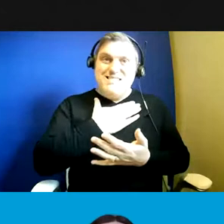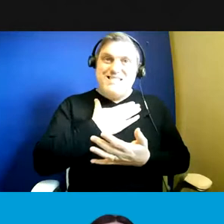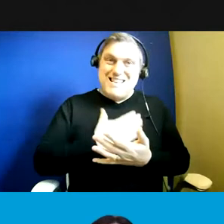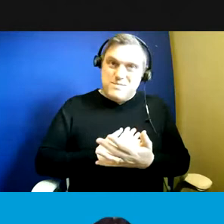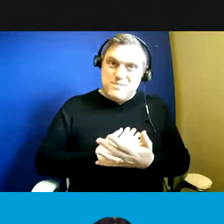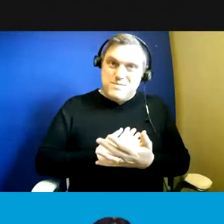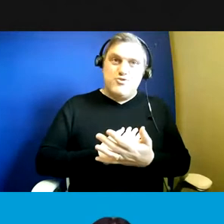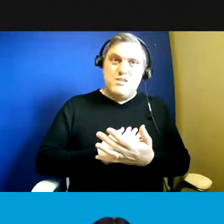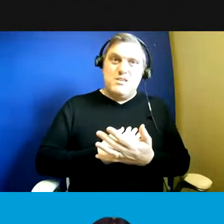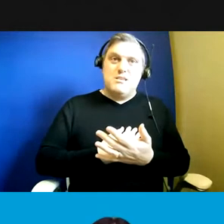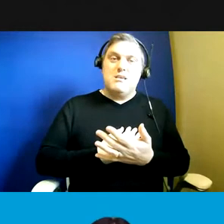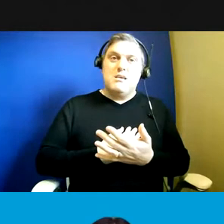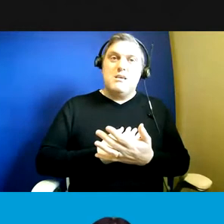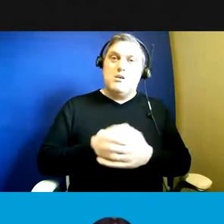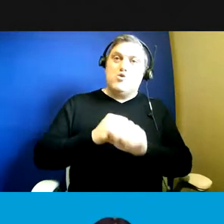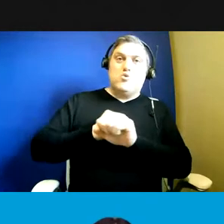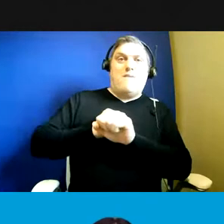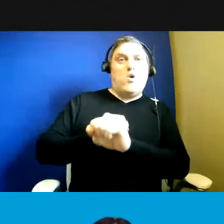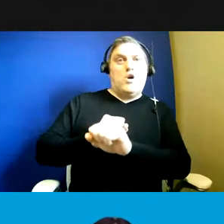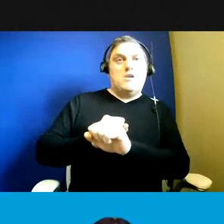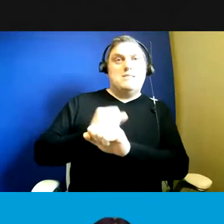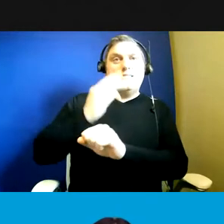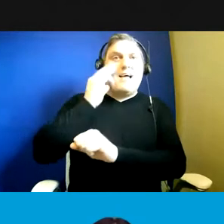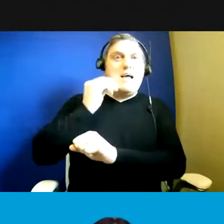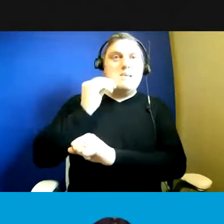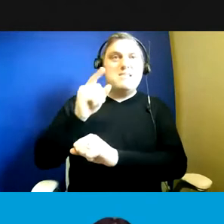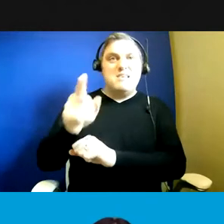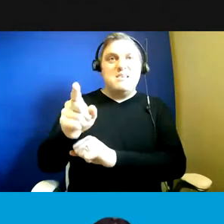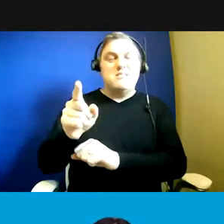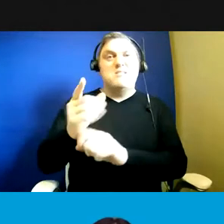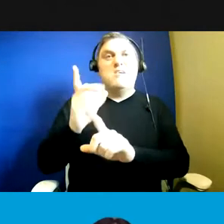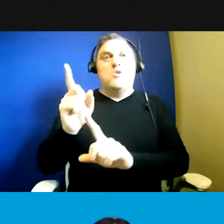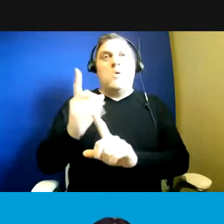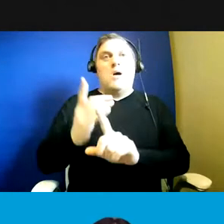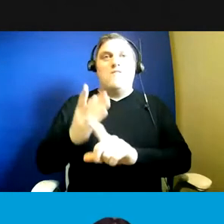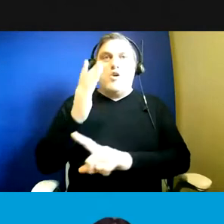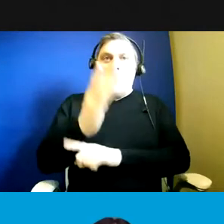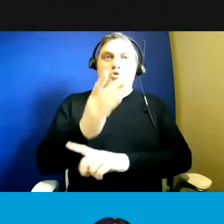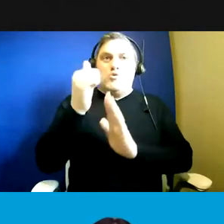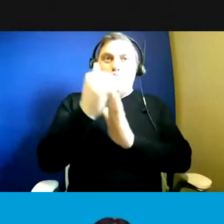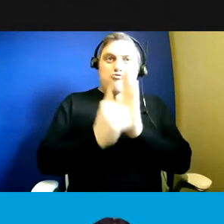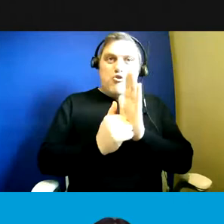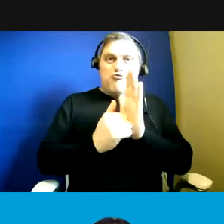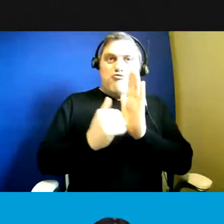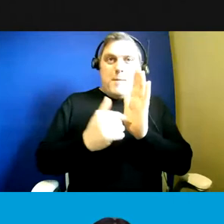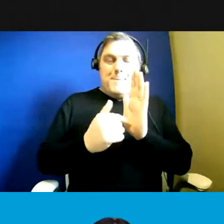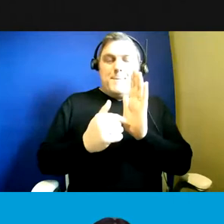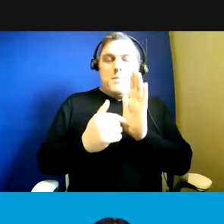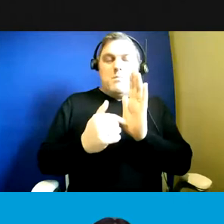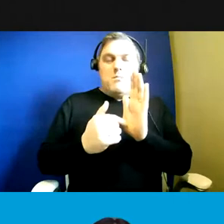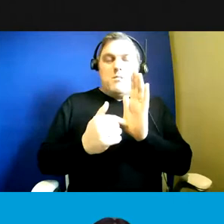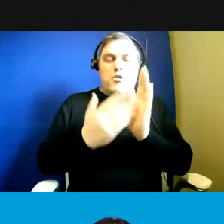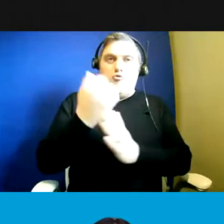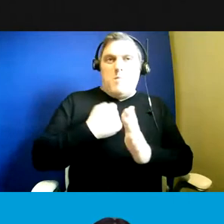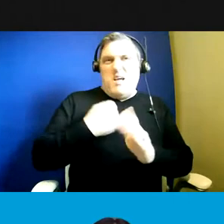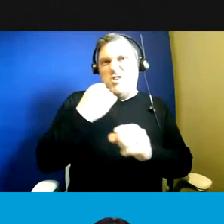not become diabetic, have diabetes, and I've been attending a program that was referred to by my